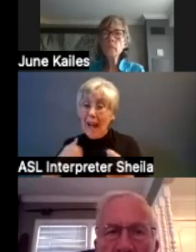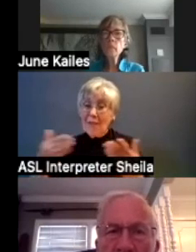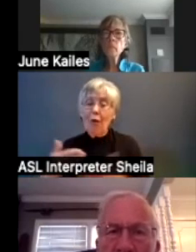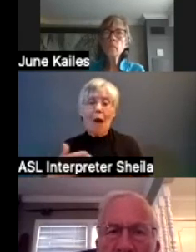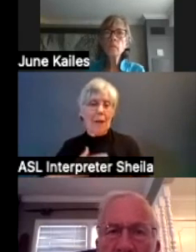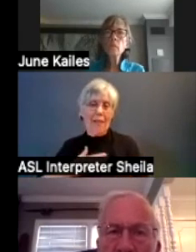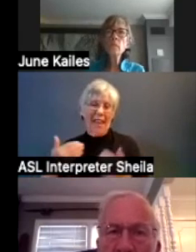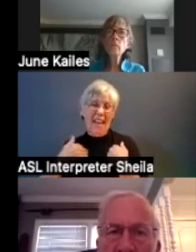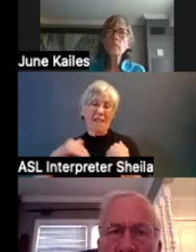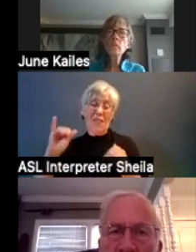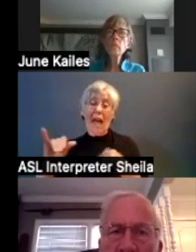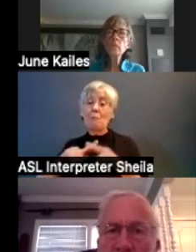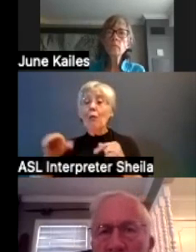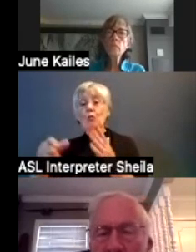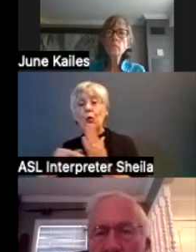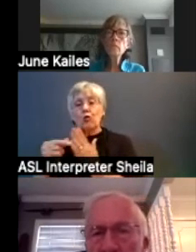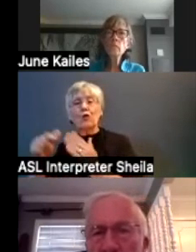Really very, very useful